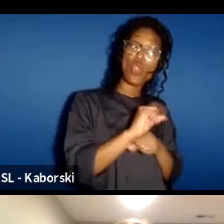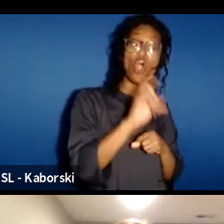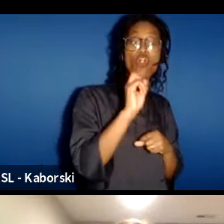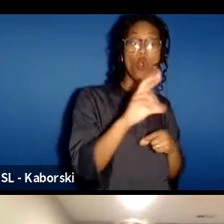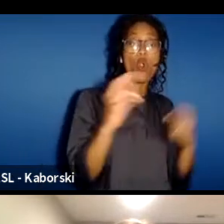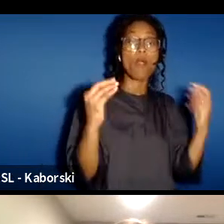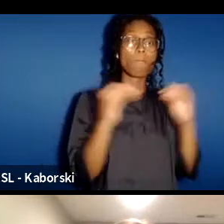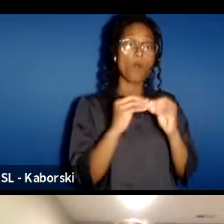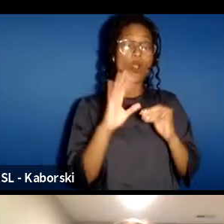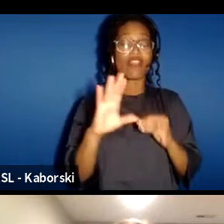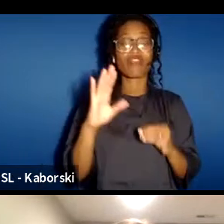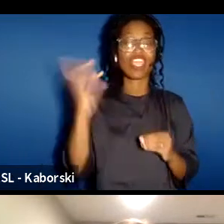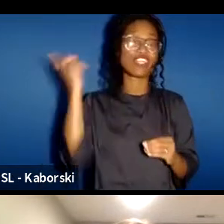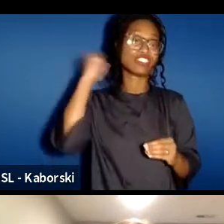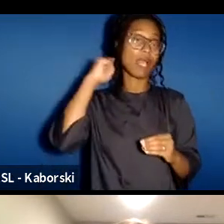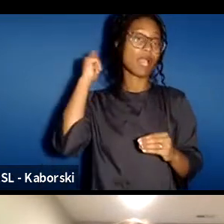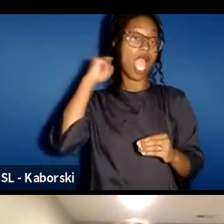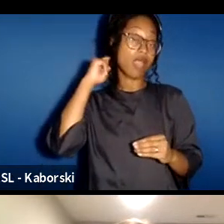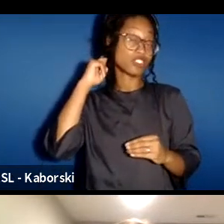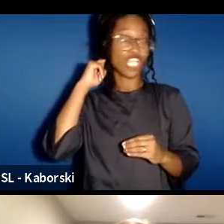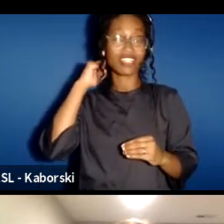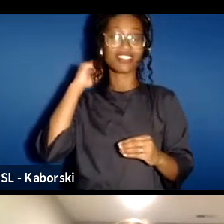more in their subconscious, but